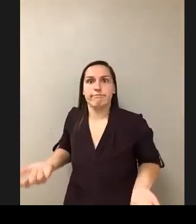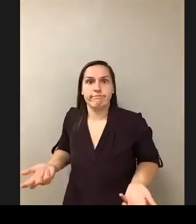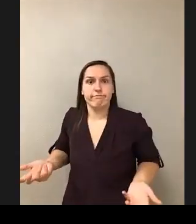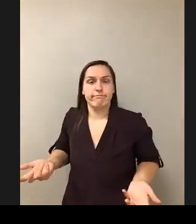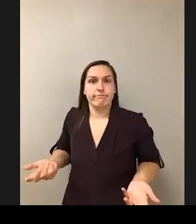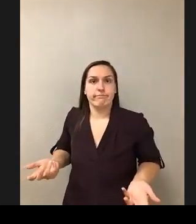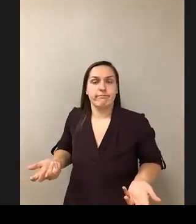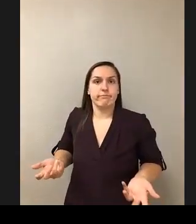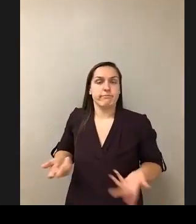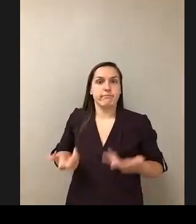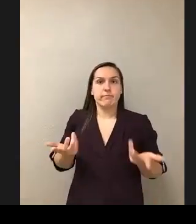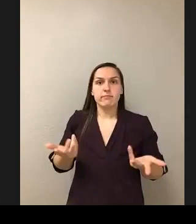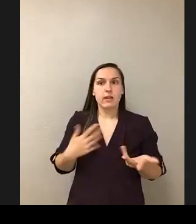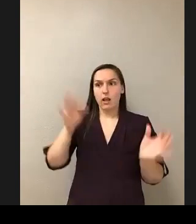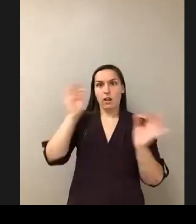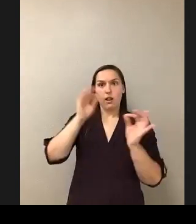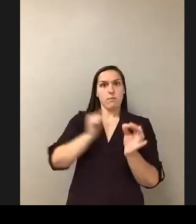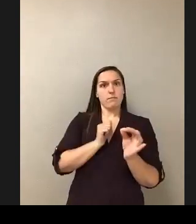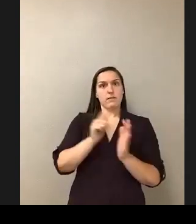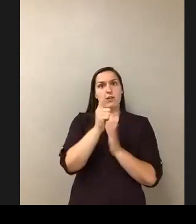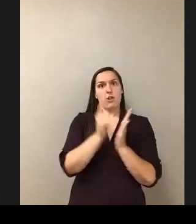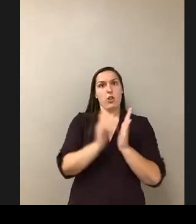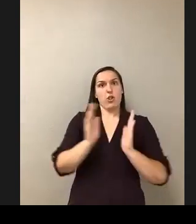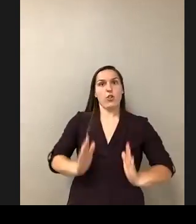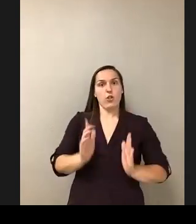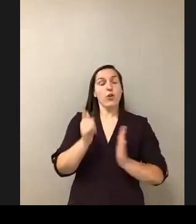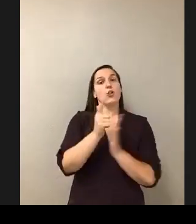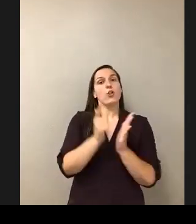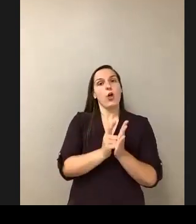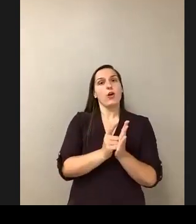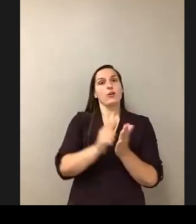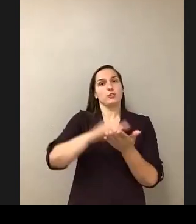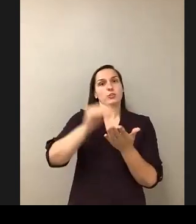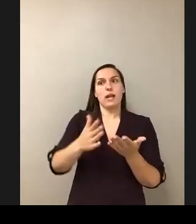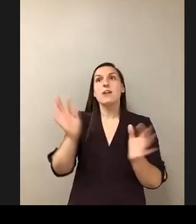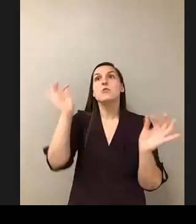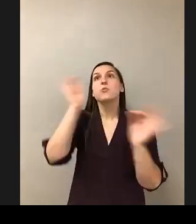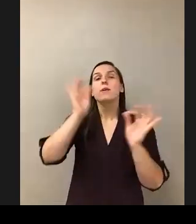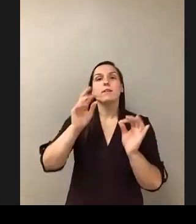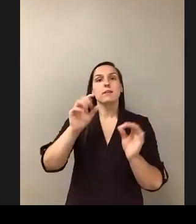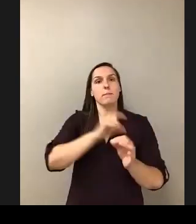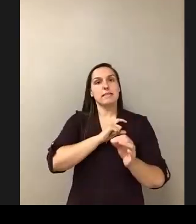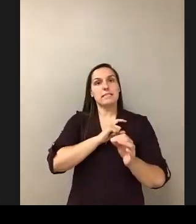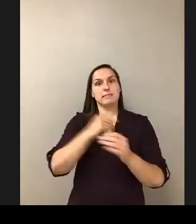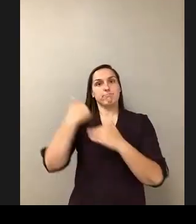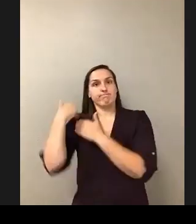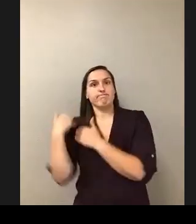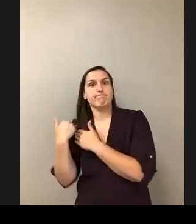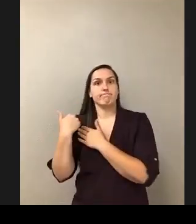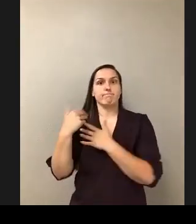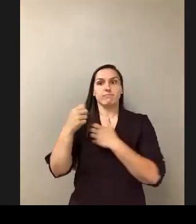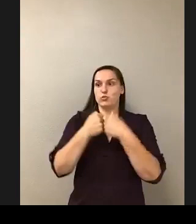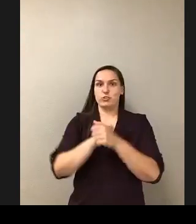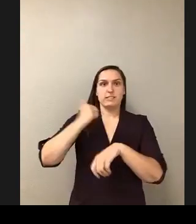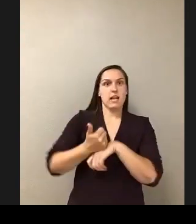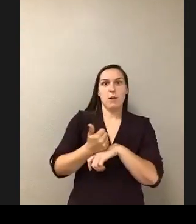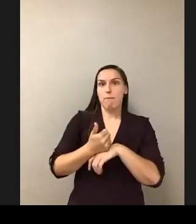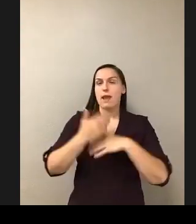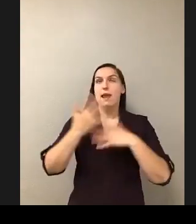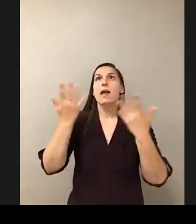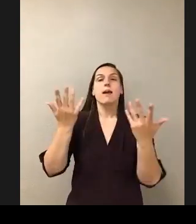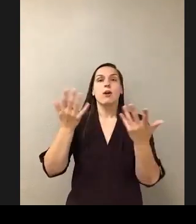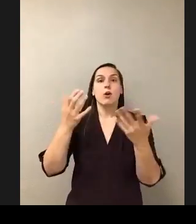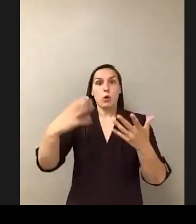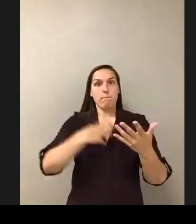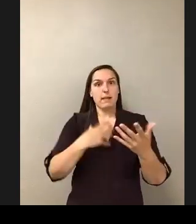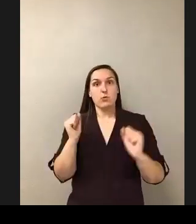idea, as a law student, that there was any sort of police accountability structure in Chicago or any complaint that could be